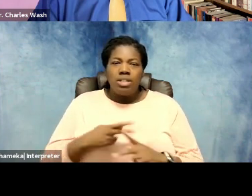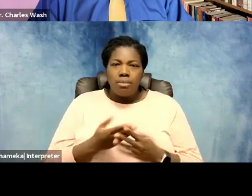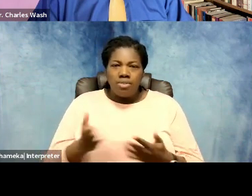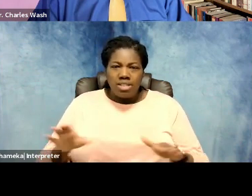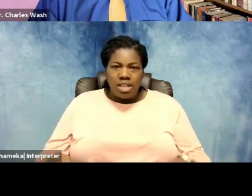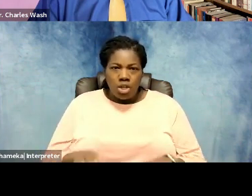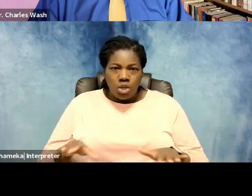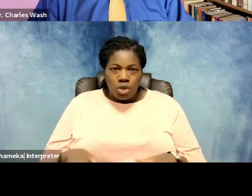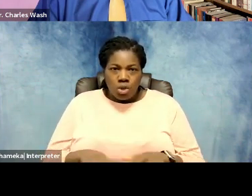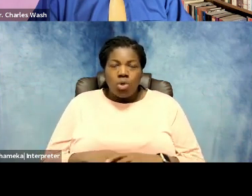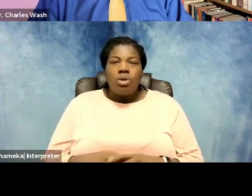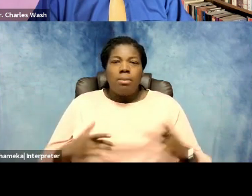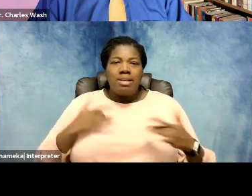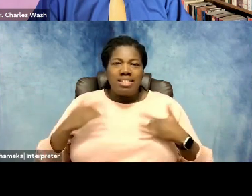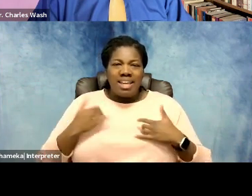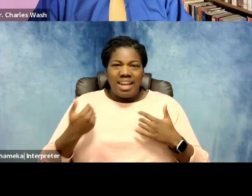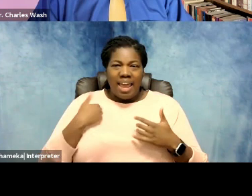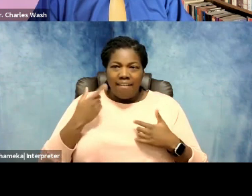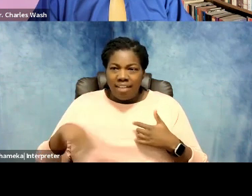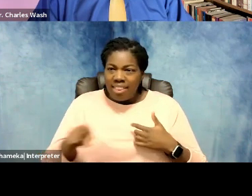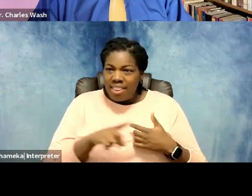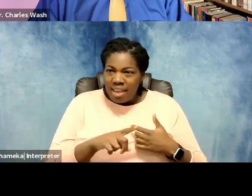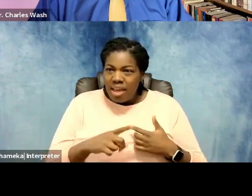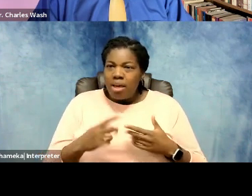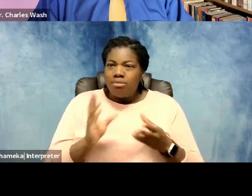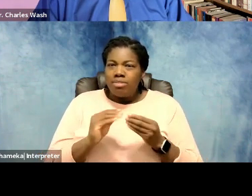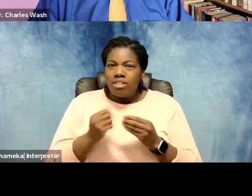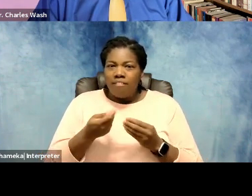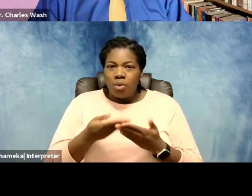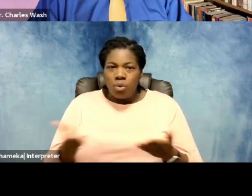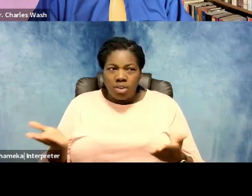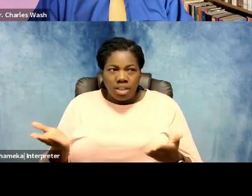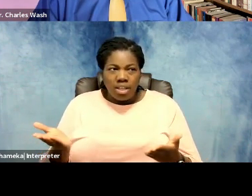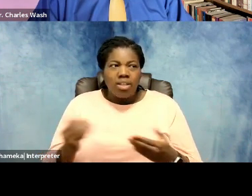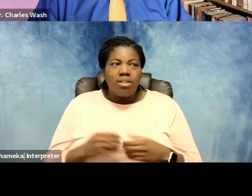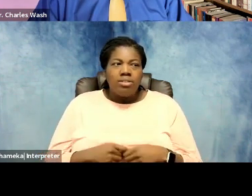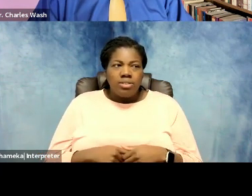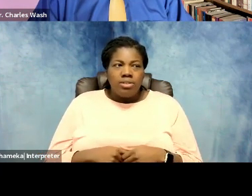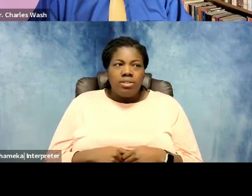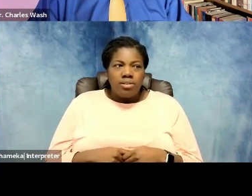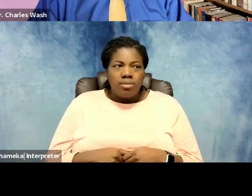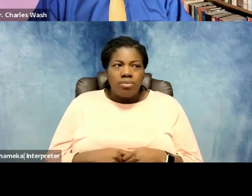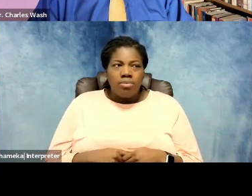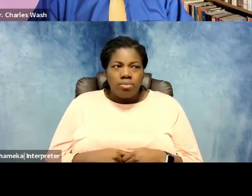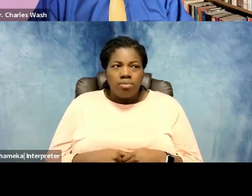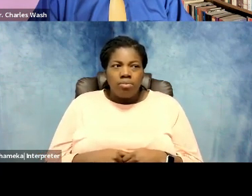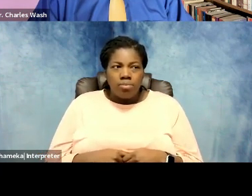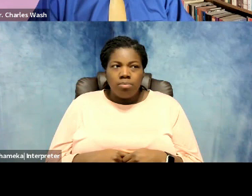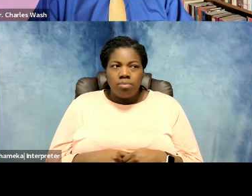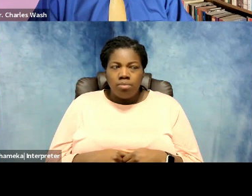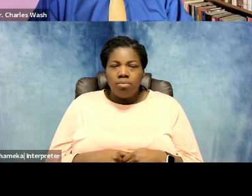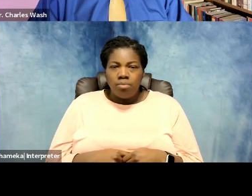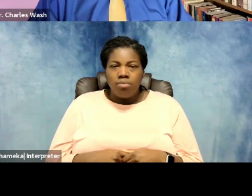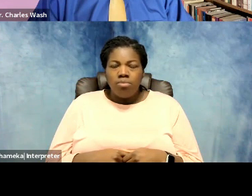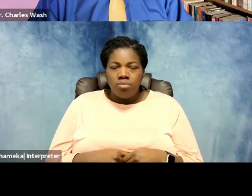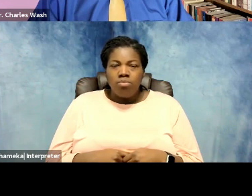And so I'm excited to have them say a few words here. But let me take you back, you know, where I came